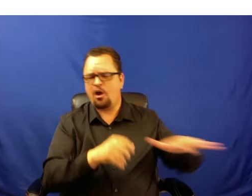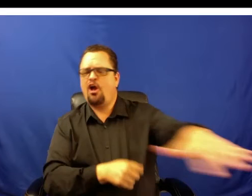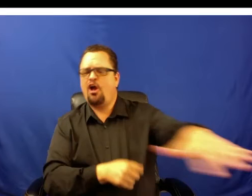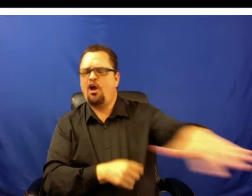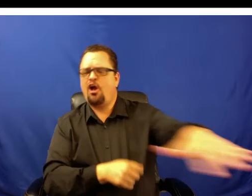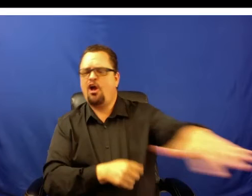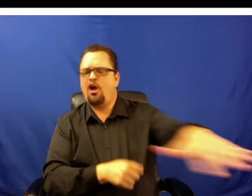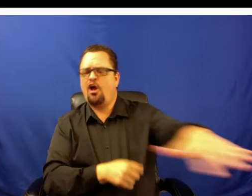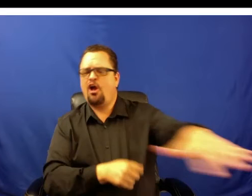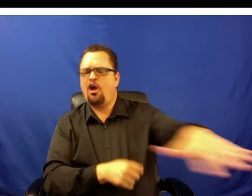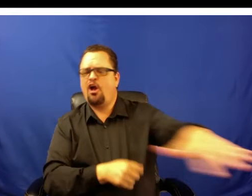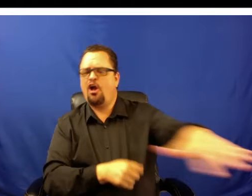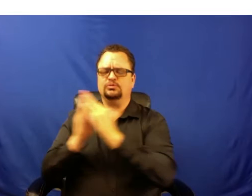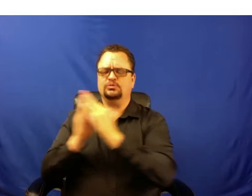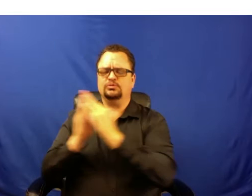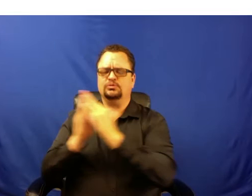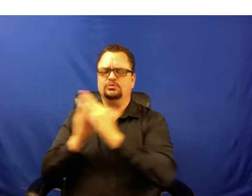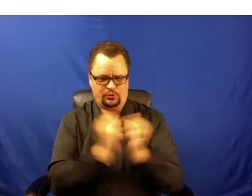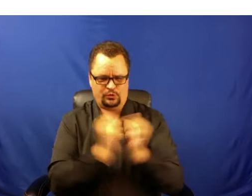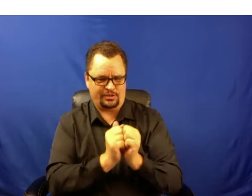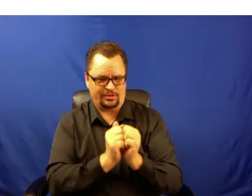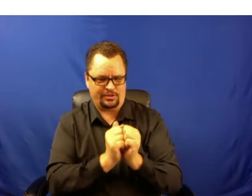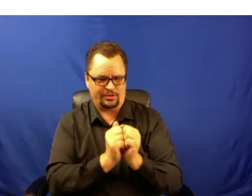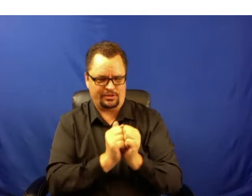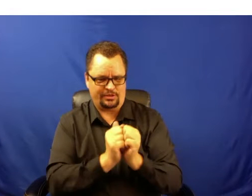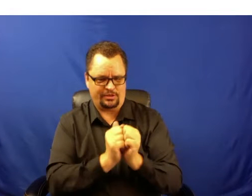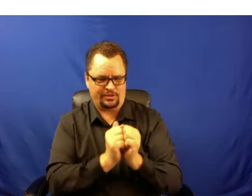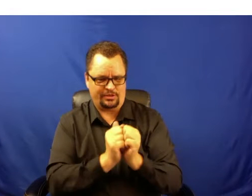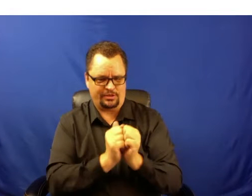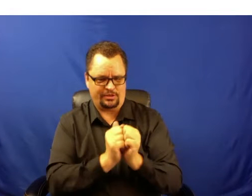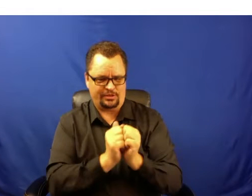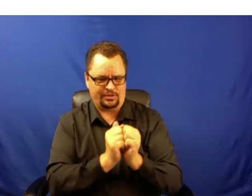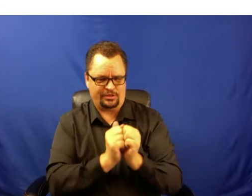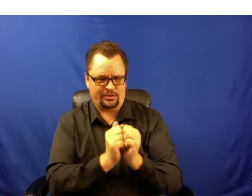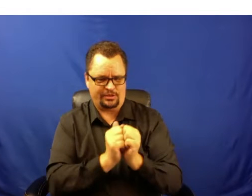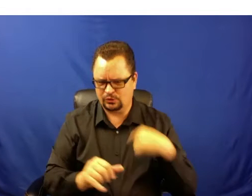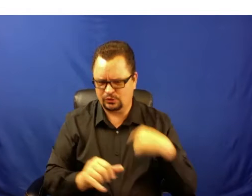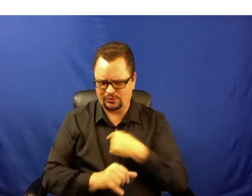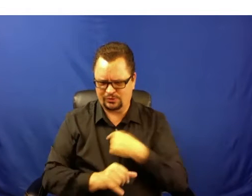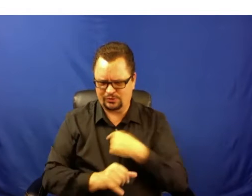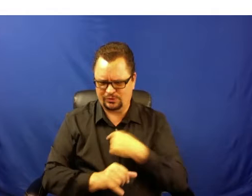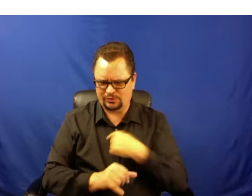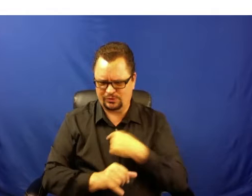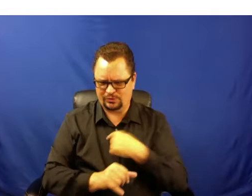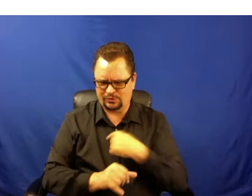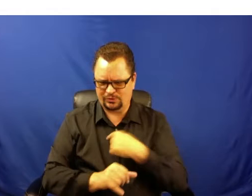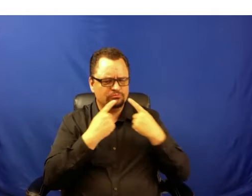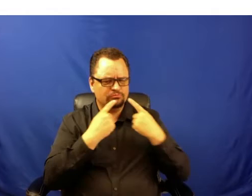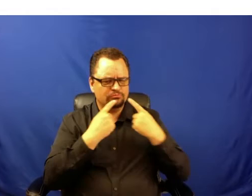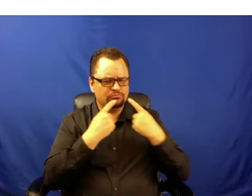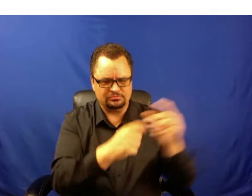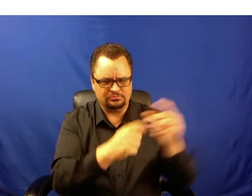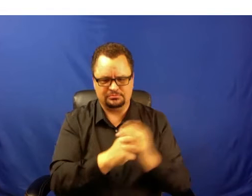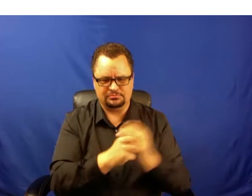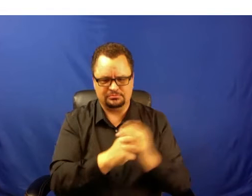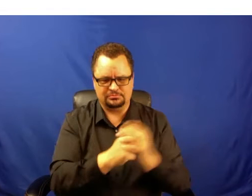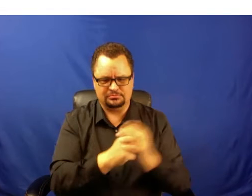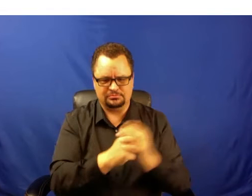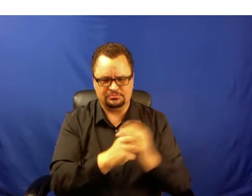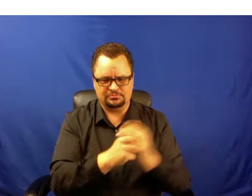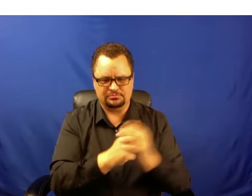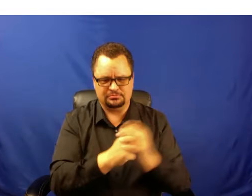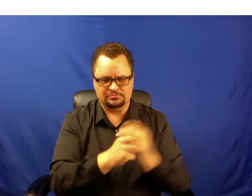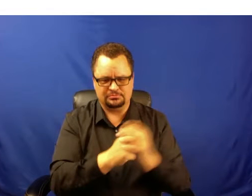are effective. So more than 30 providers we currently have, and